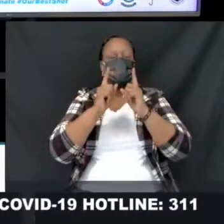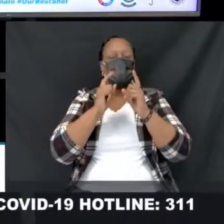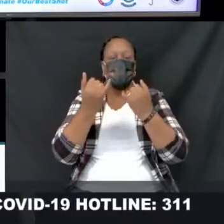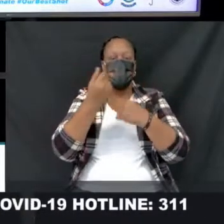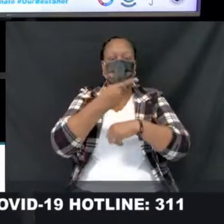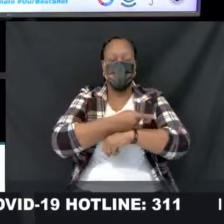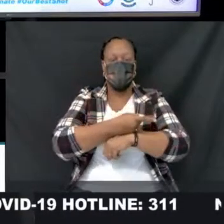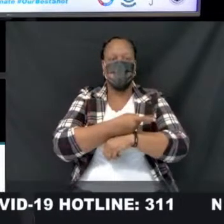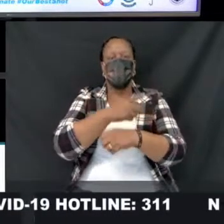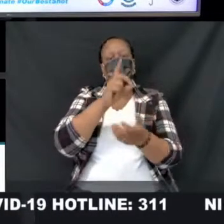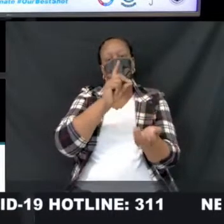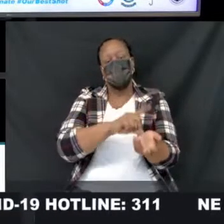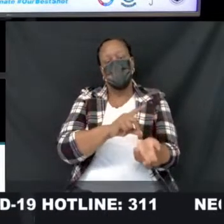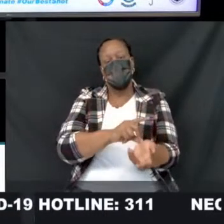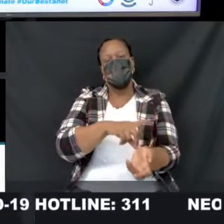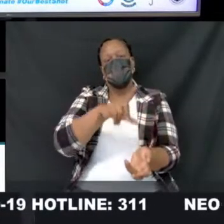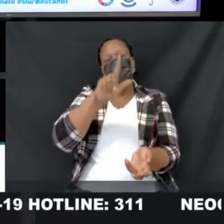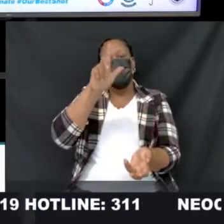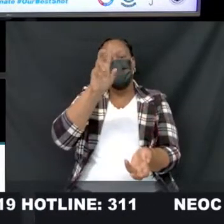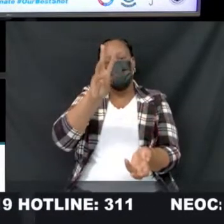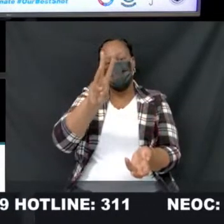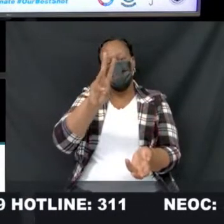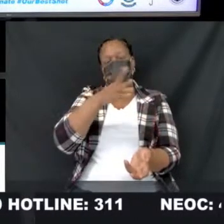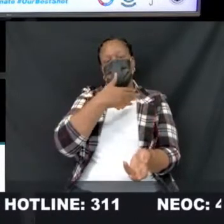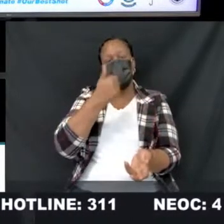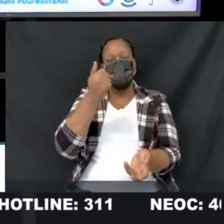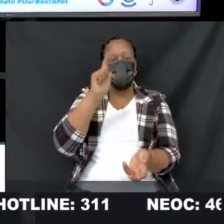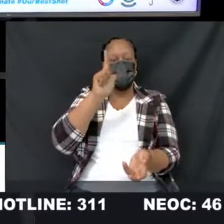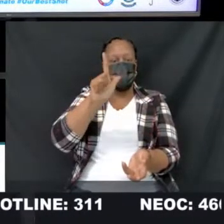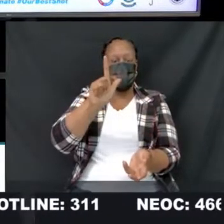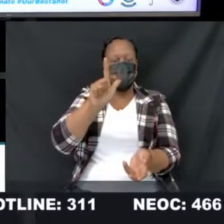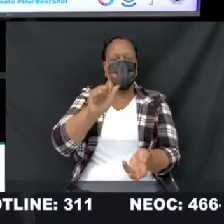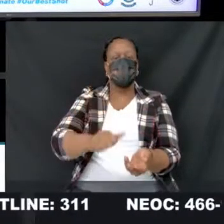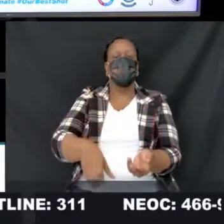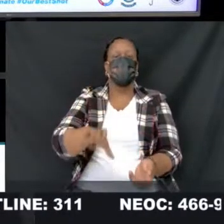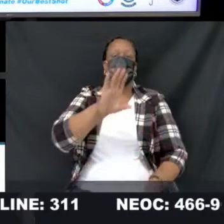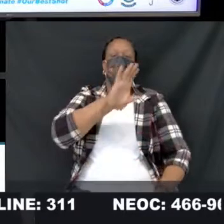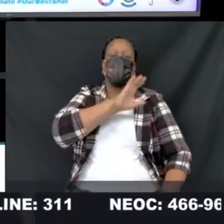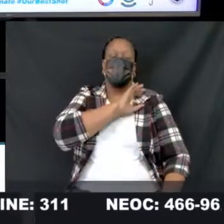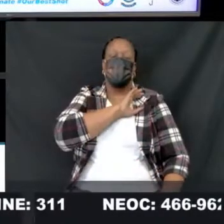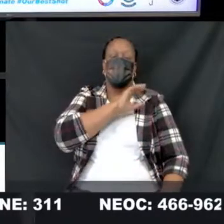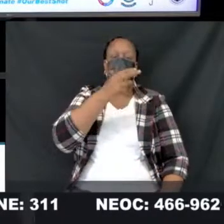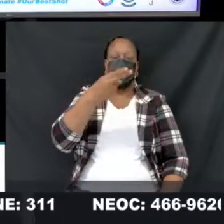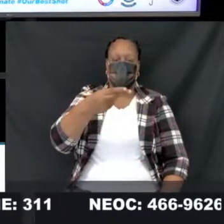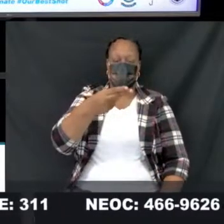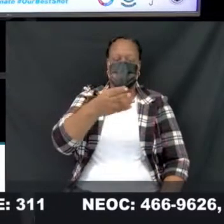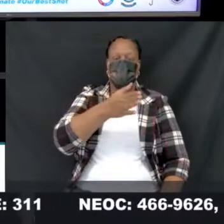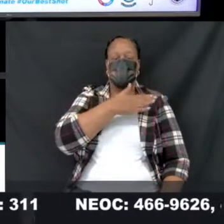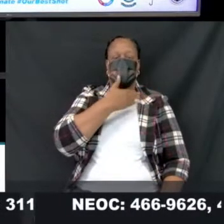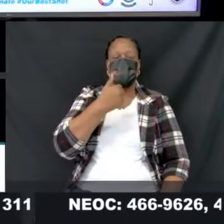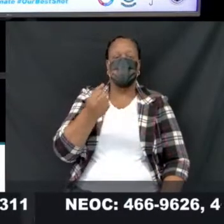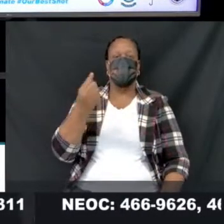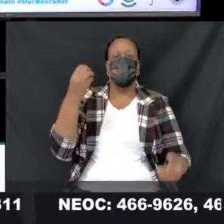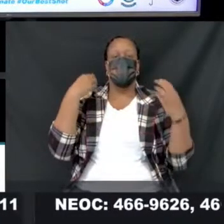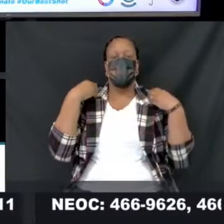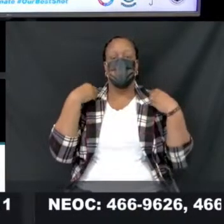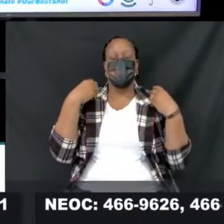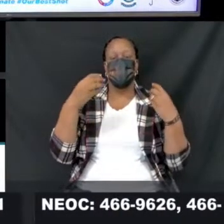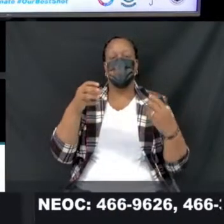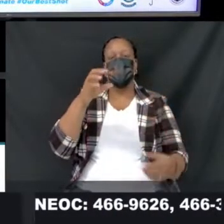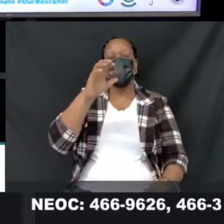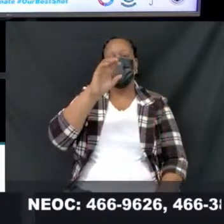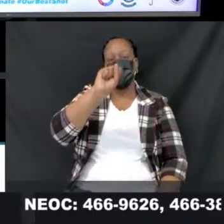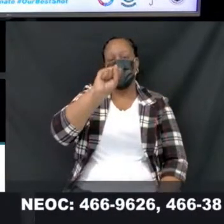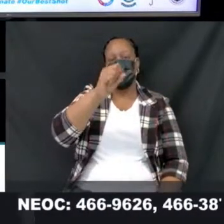Dr. Wilkinson, Dr. Laws, Superintendent Henry, Mr. Samuel, and we